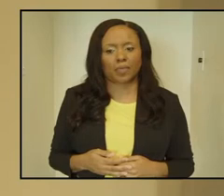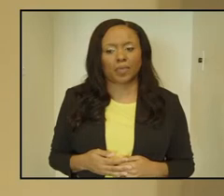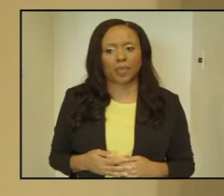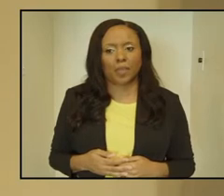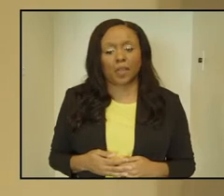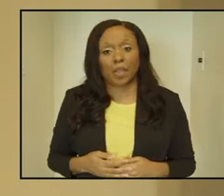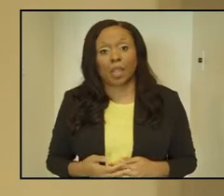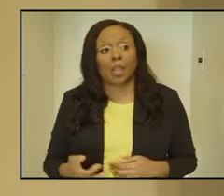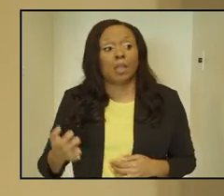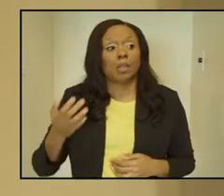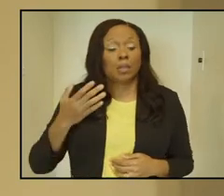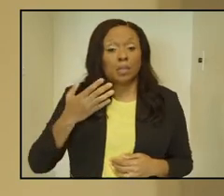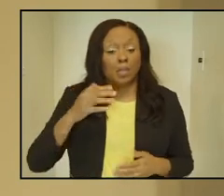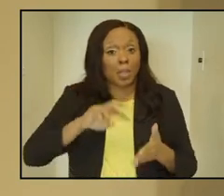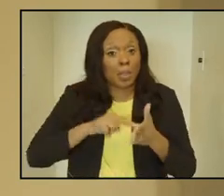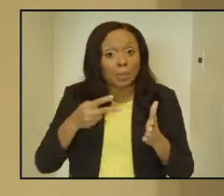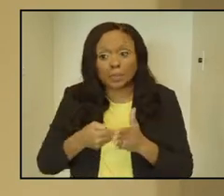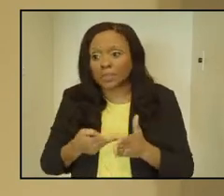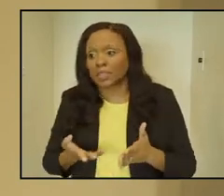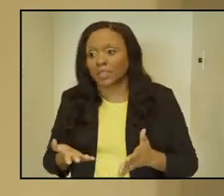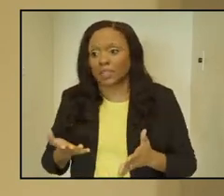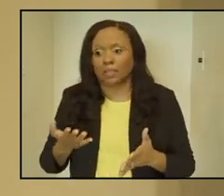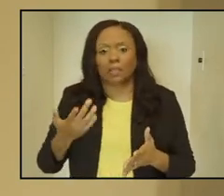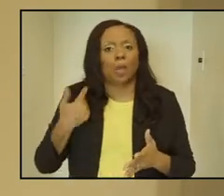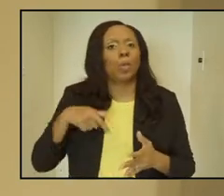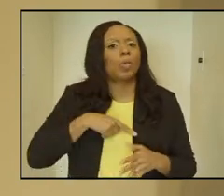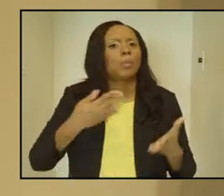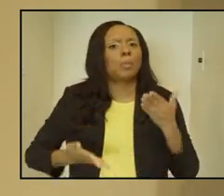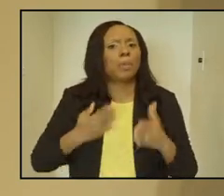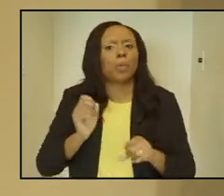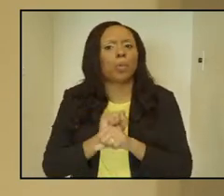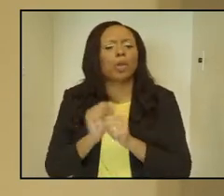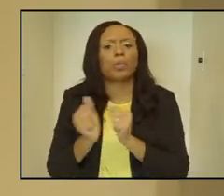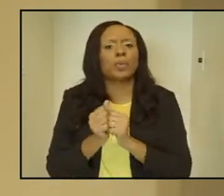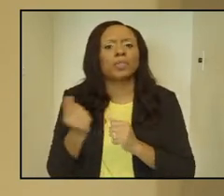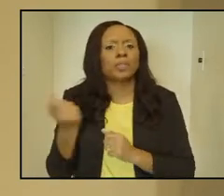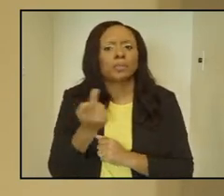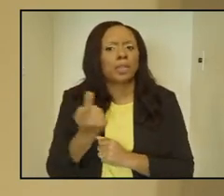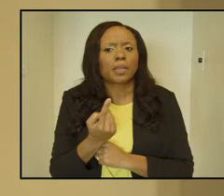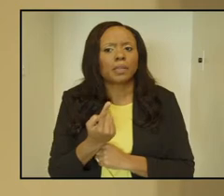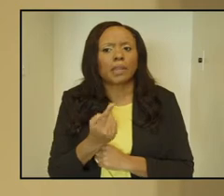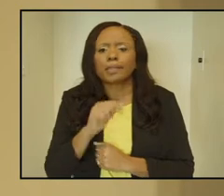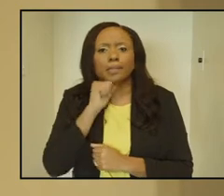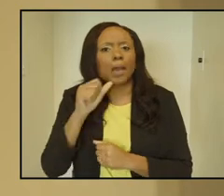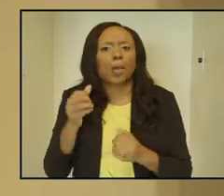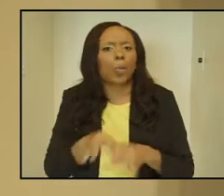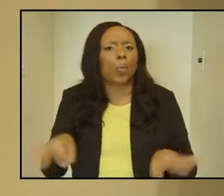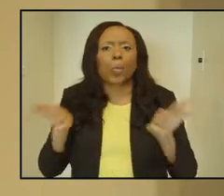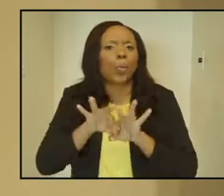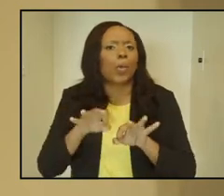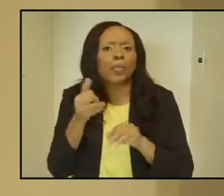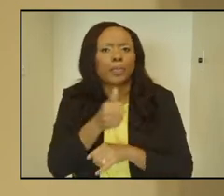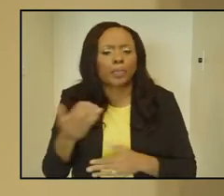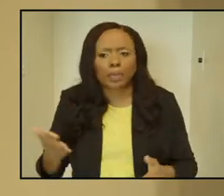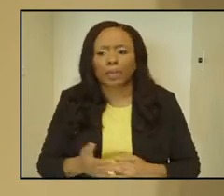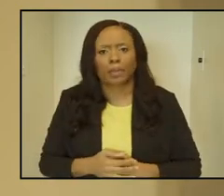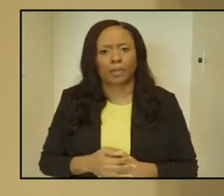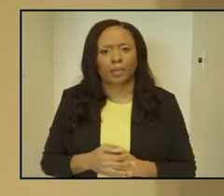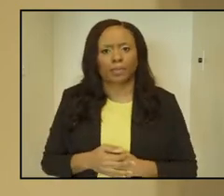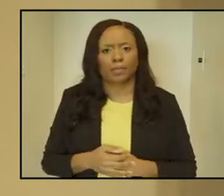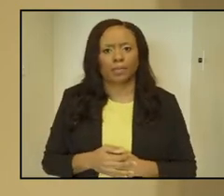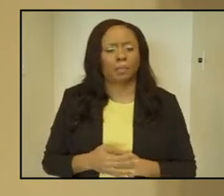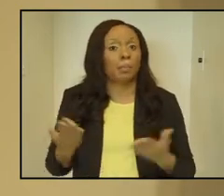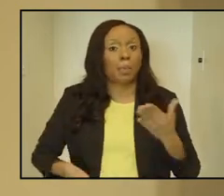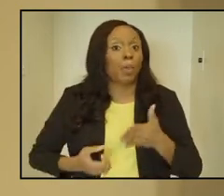past or that is useless. And that is not why we are here. This corporate